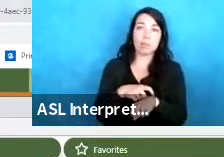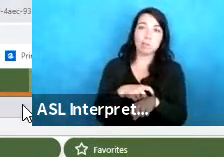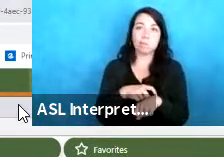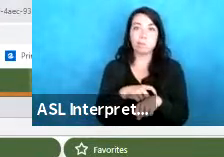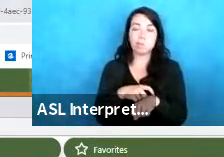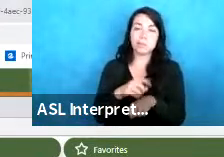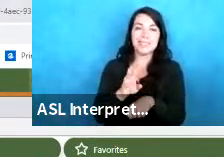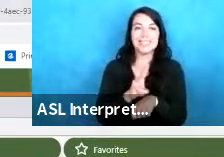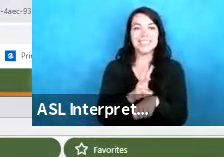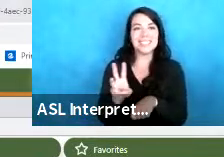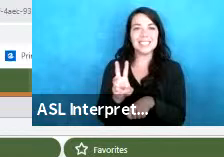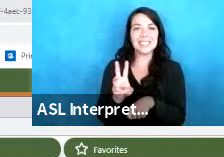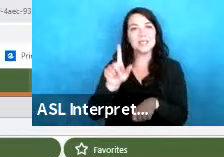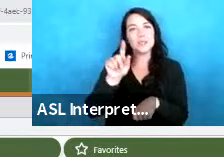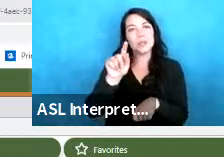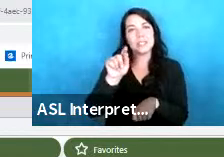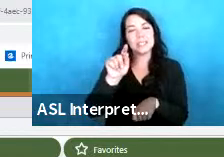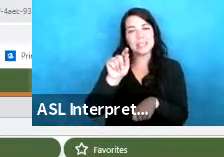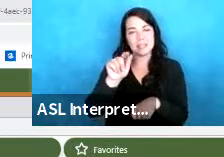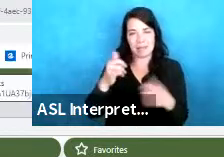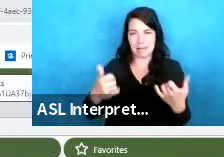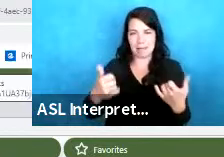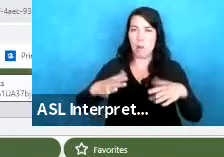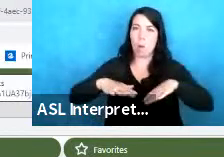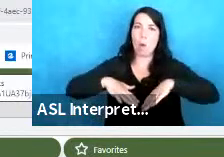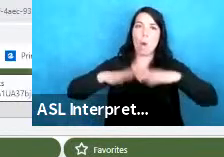6:20 p.m. I hereby open this public hearing.